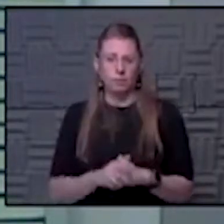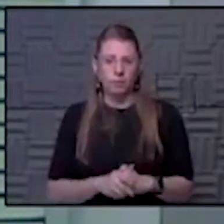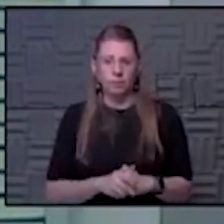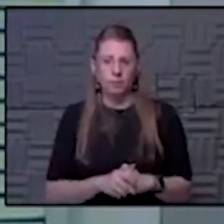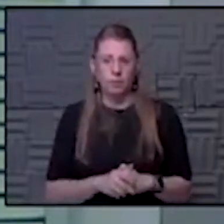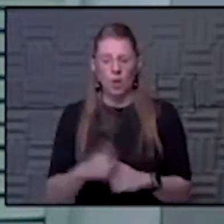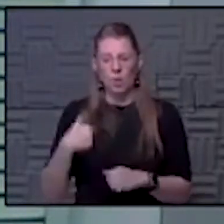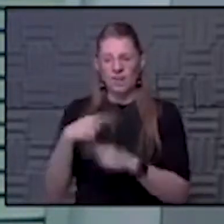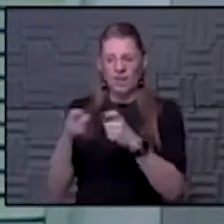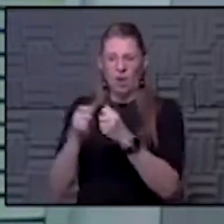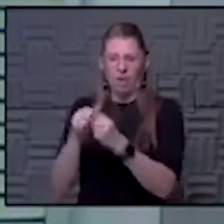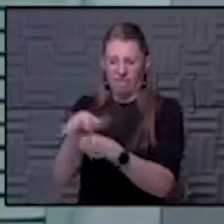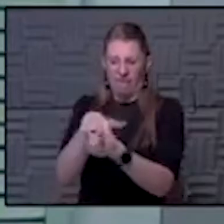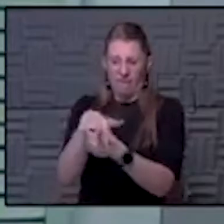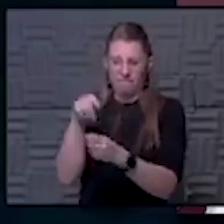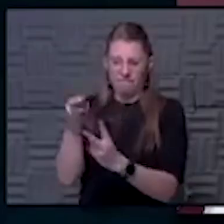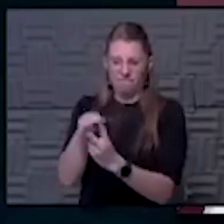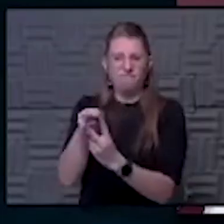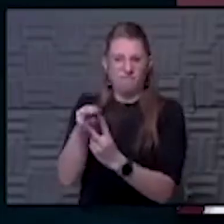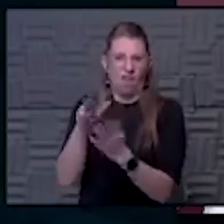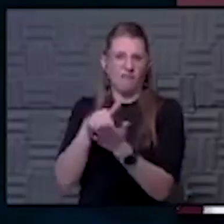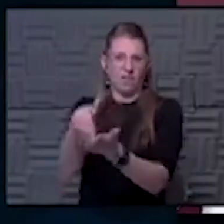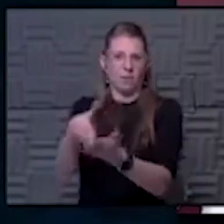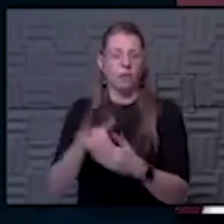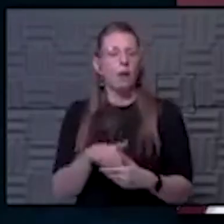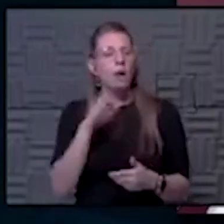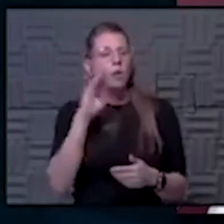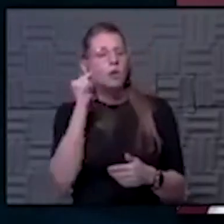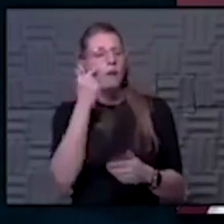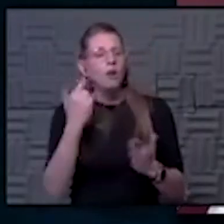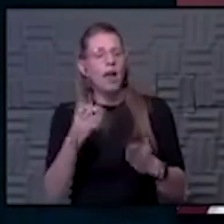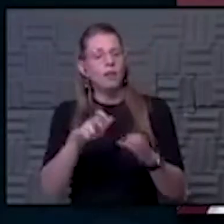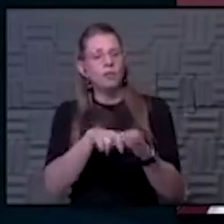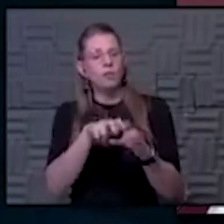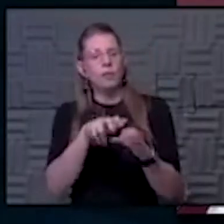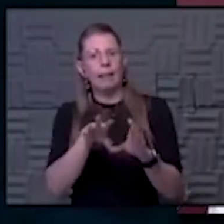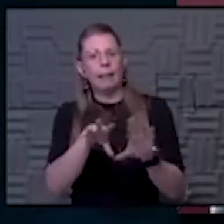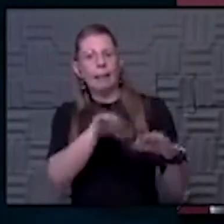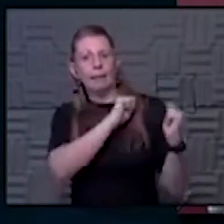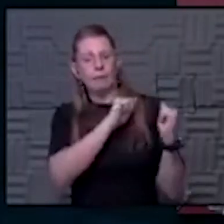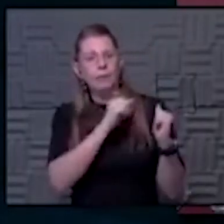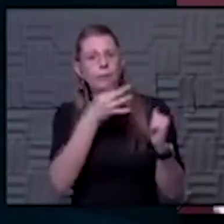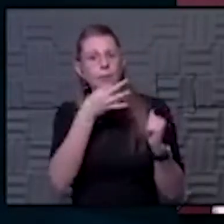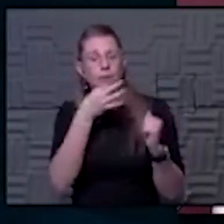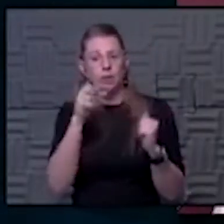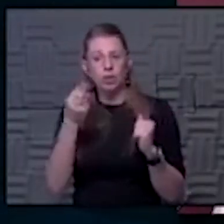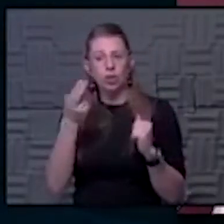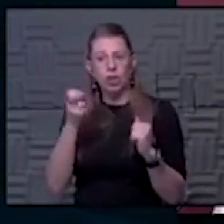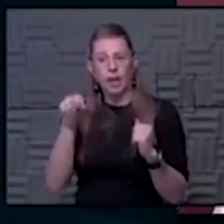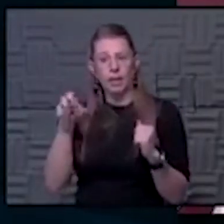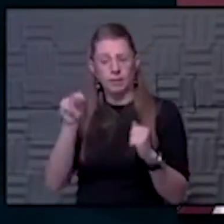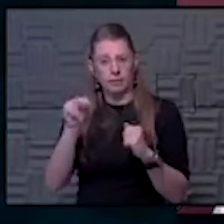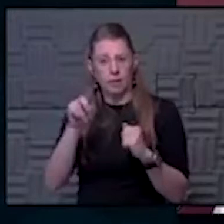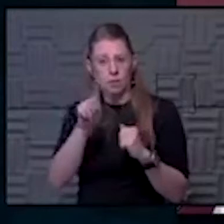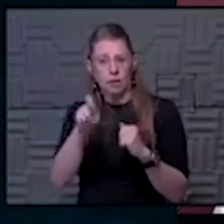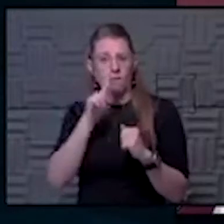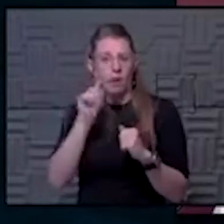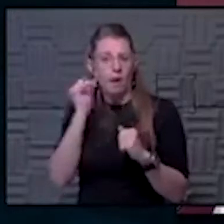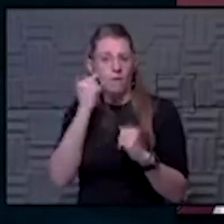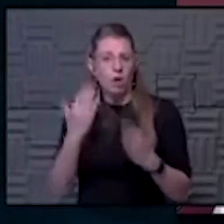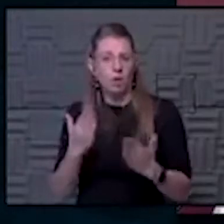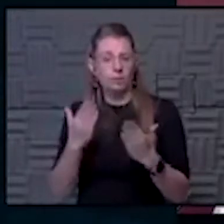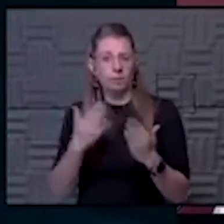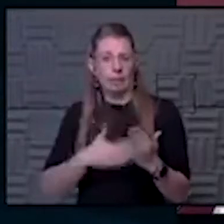of the time, quite honestly. And I'm just going to say, I know the governor has to step out in just a moment. So Shannon, if you have questions for the governor, let's go to those first.